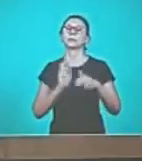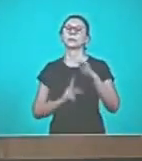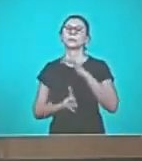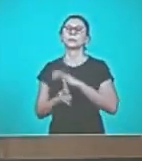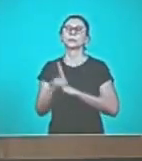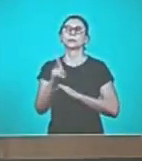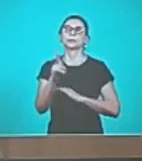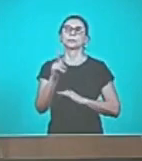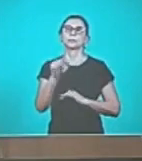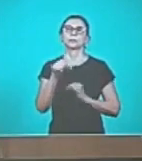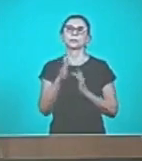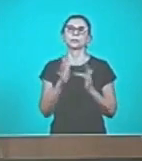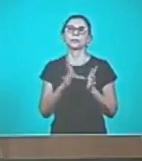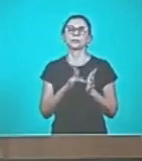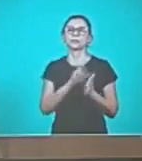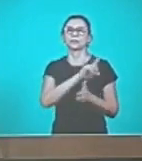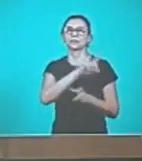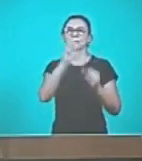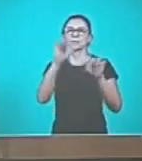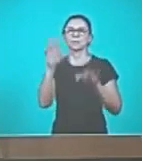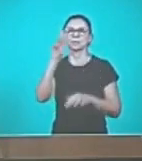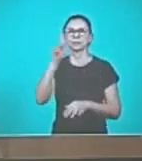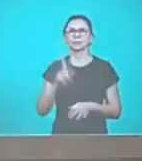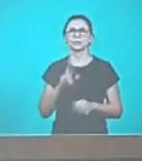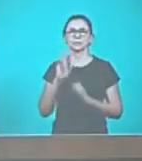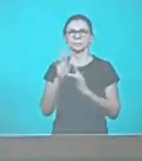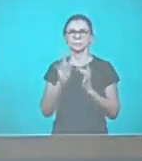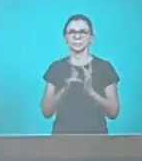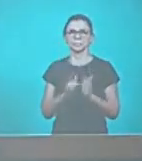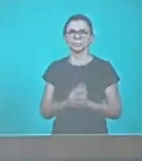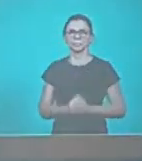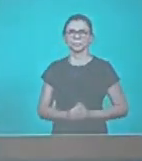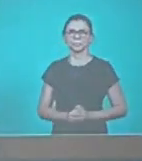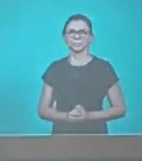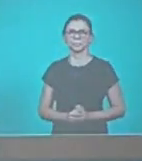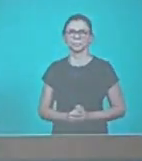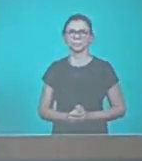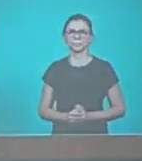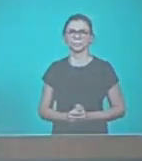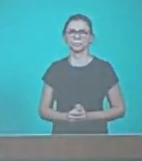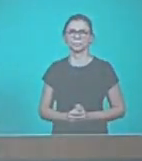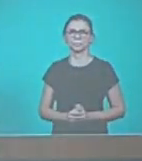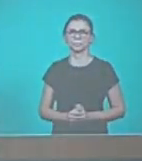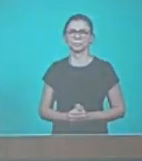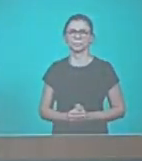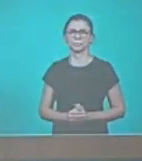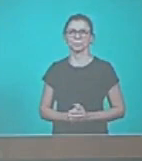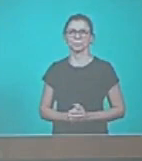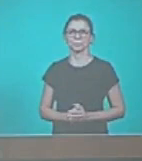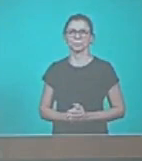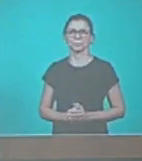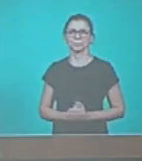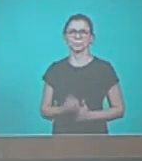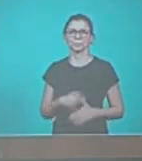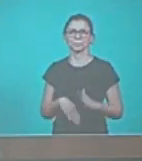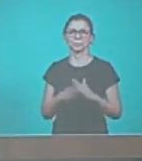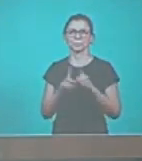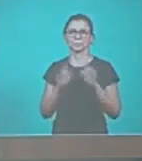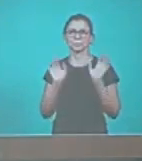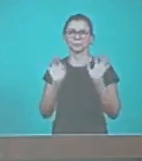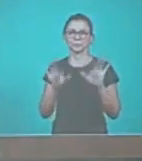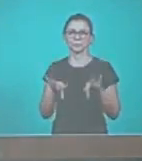forevermore, which is the Lord Jesus. May the Lord bless everyone. Peace of the Lord. The brethren can finish their Sunday